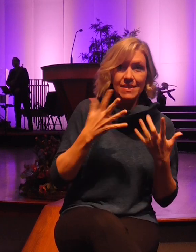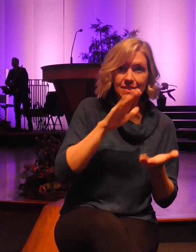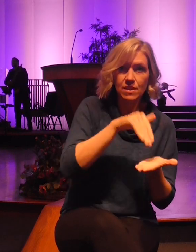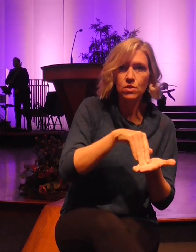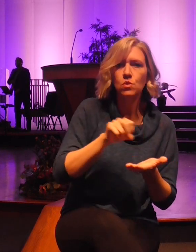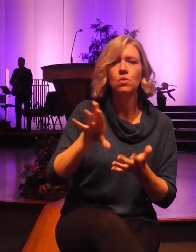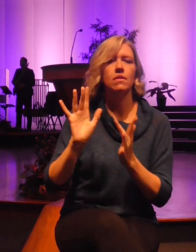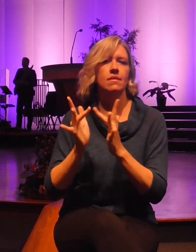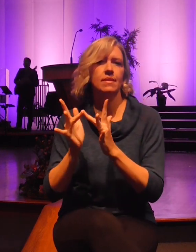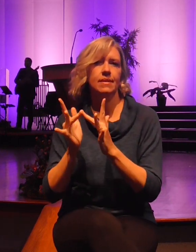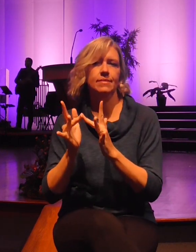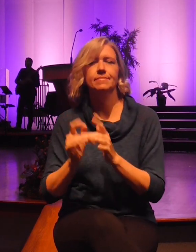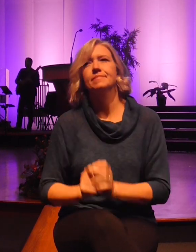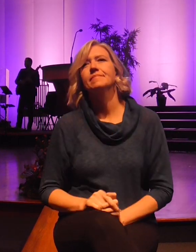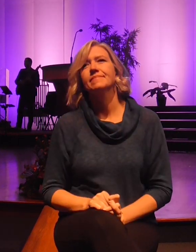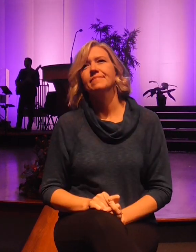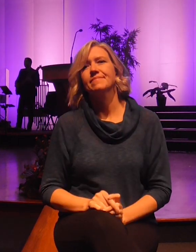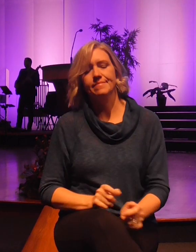milehighchurch.org.